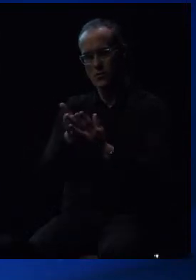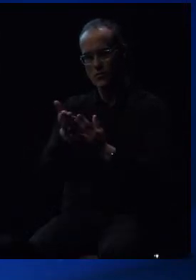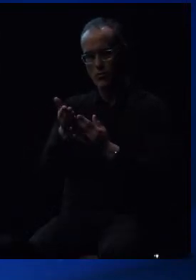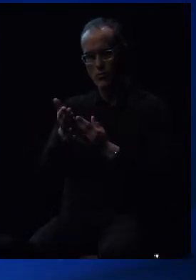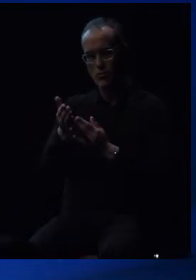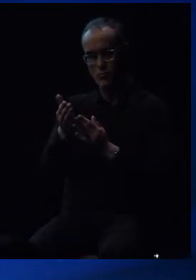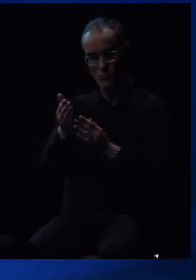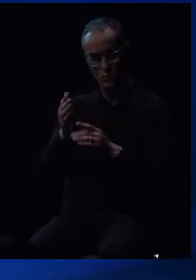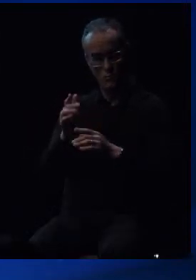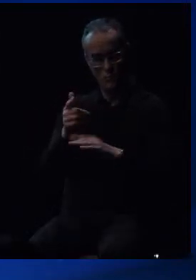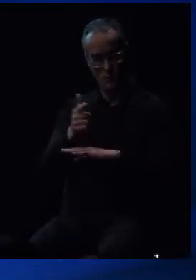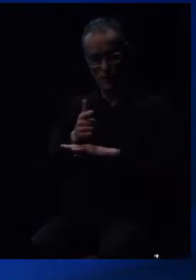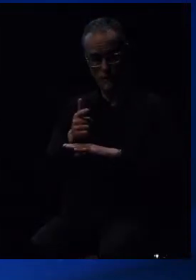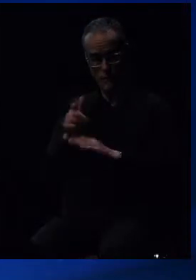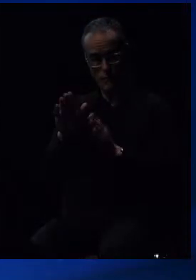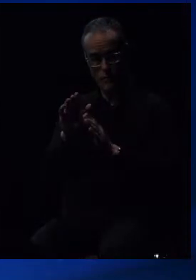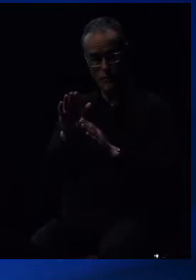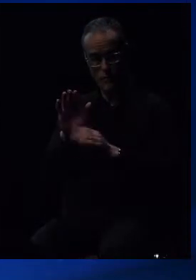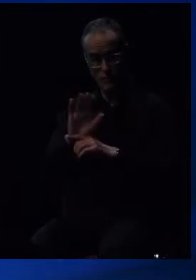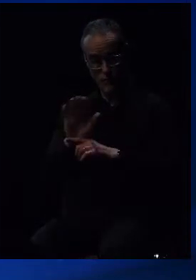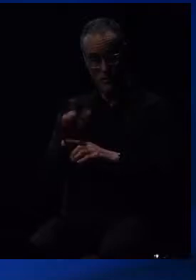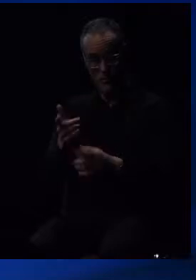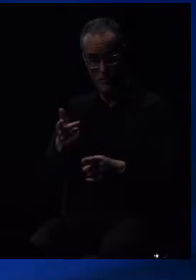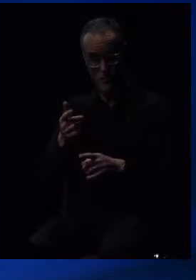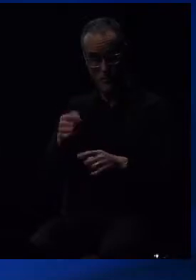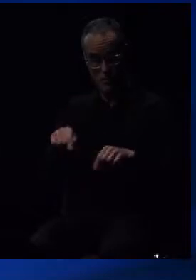quite challenging. Well, yes, but